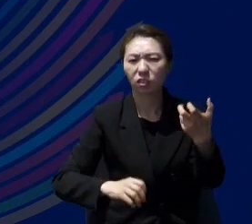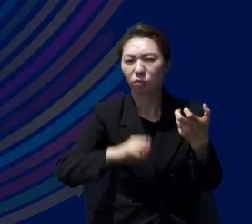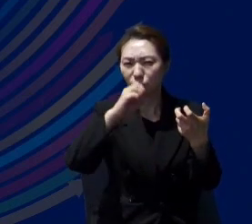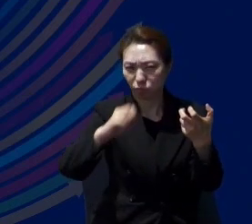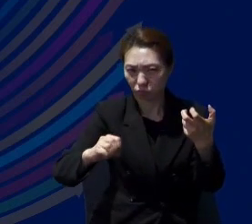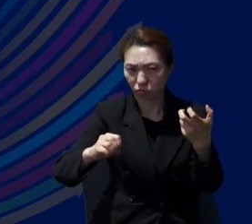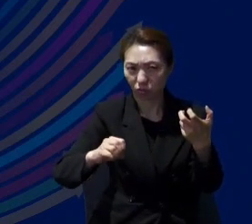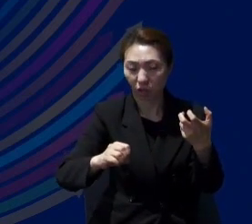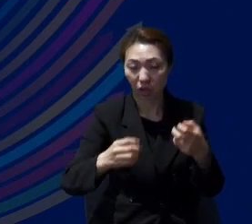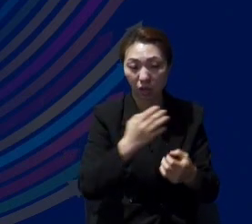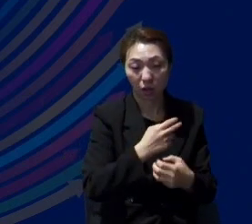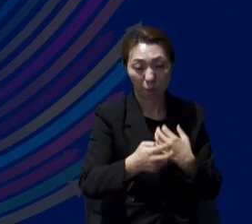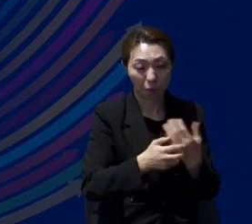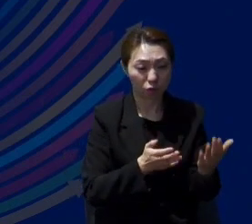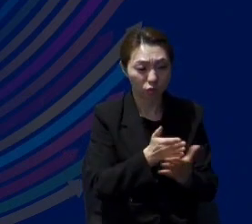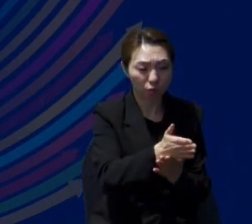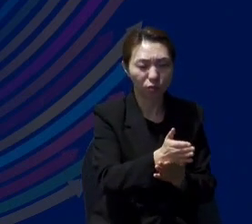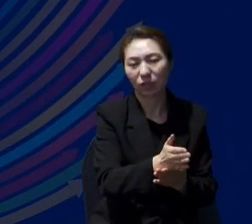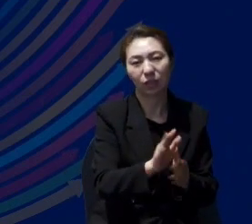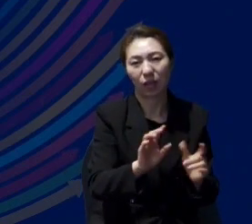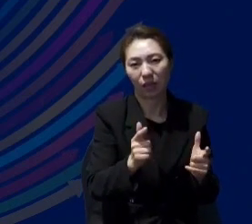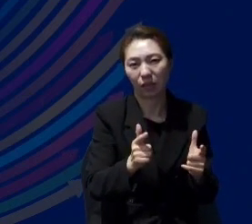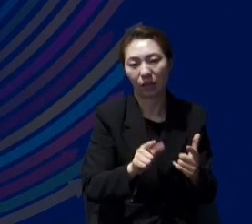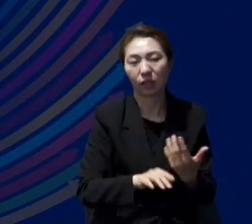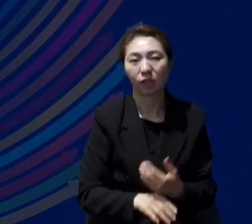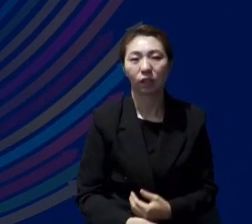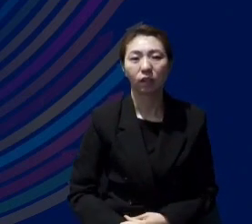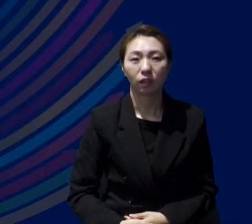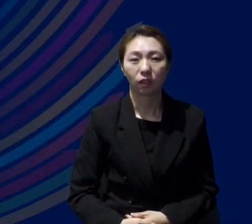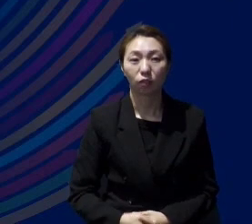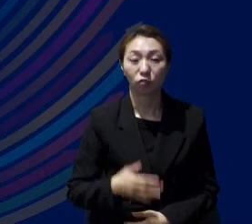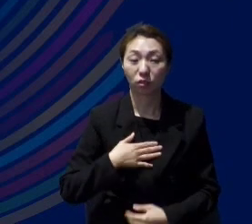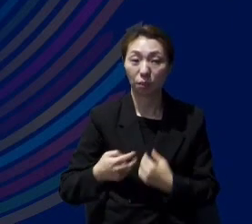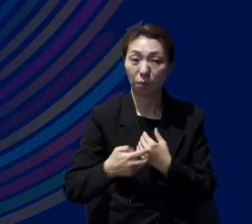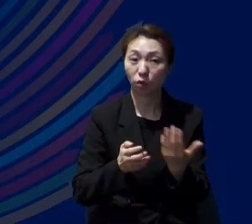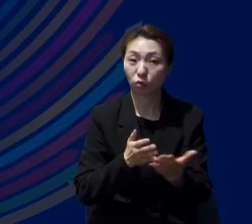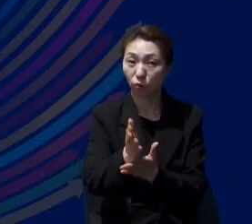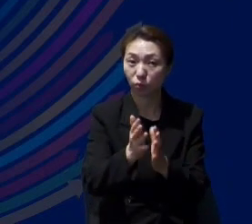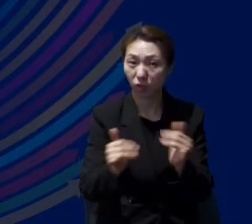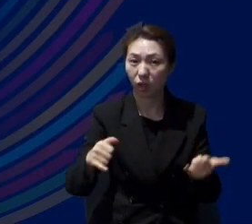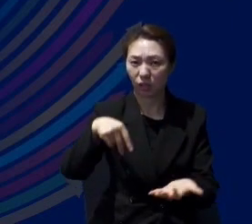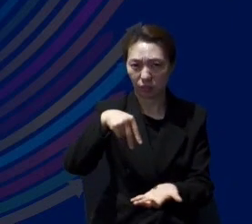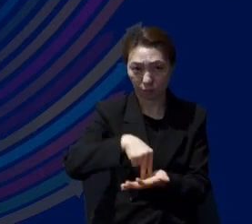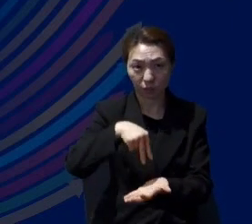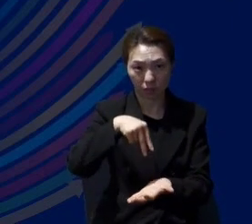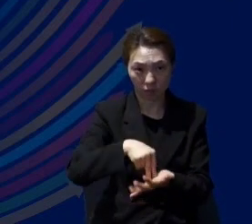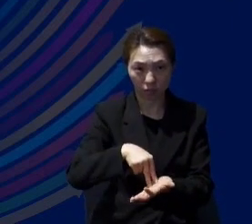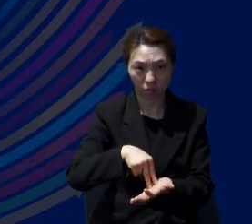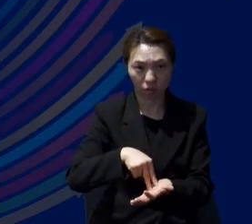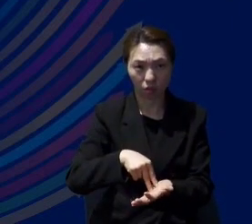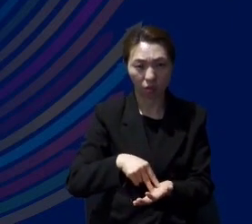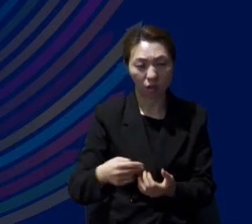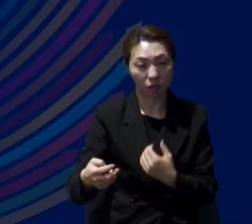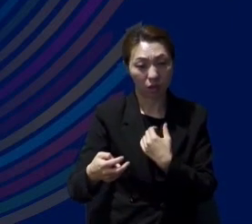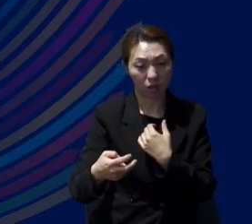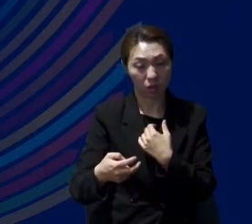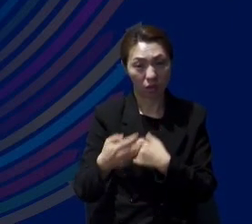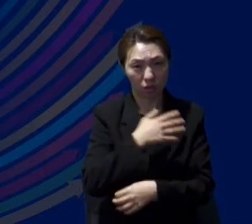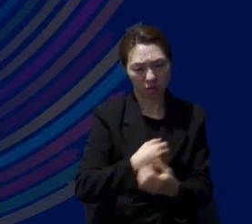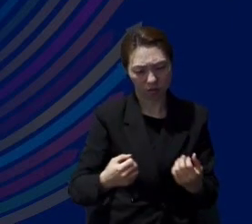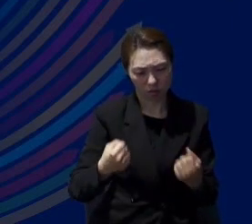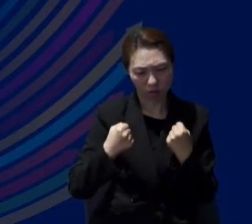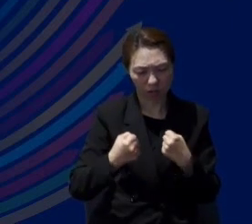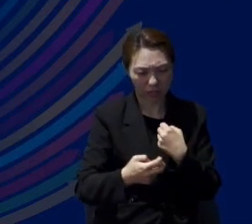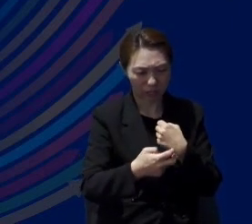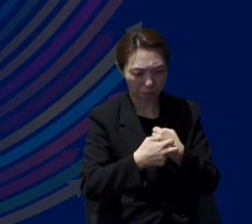right? We tend to be very clinical in our approach to medicine, whereas we realize that, that this is why public health is